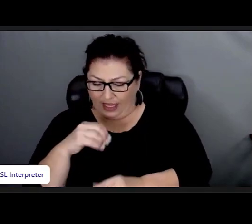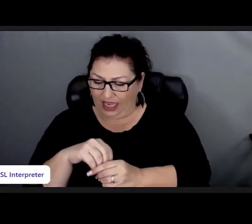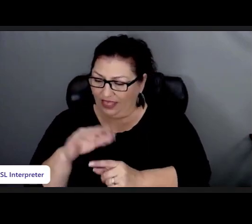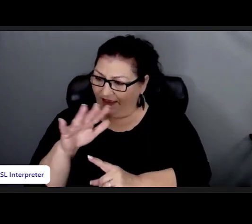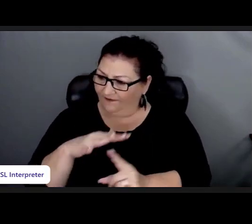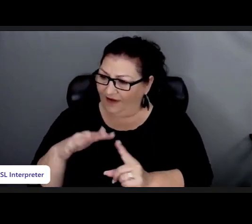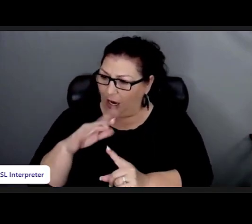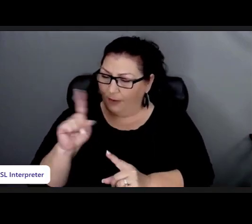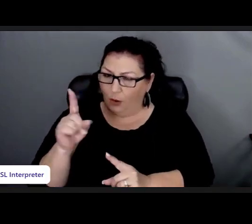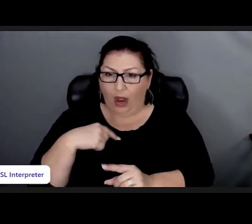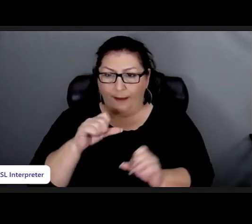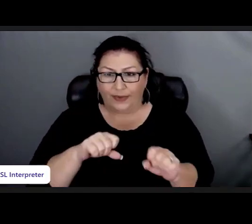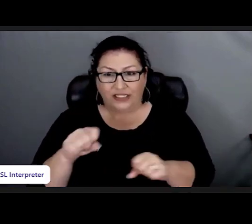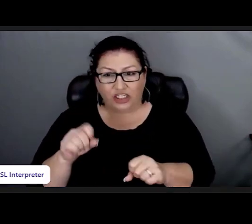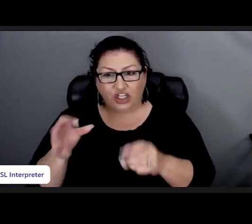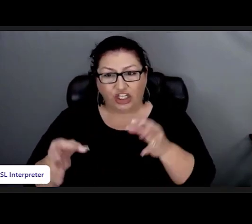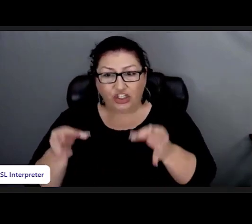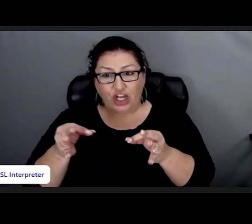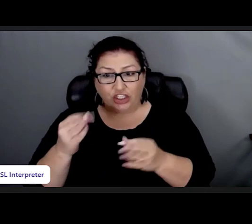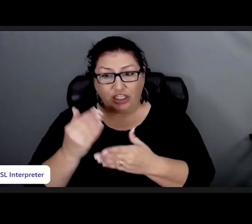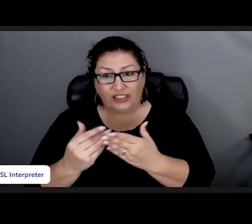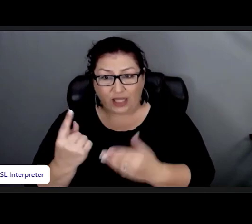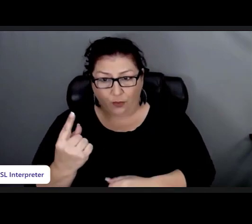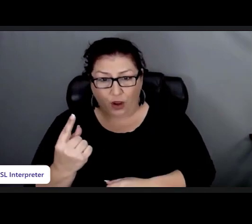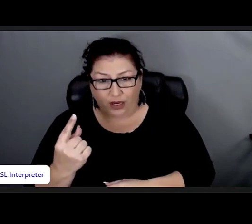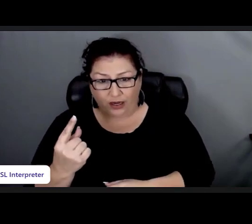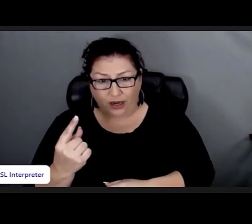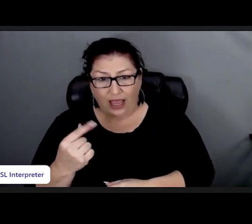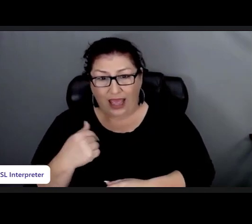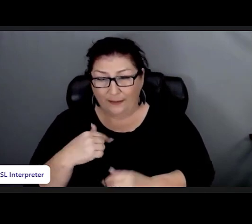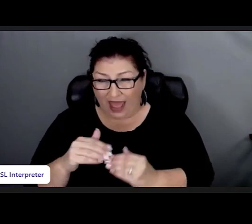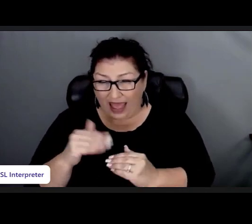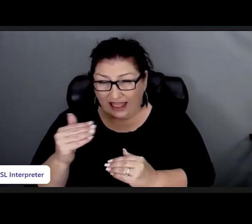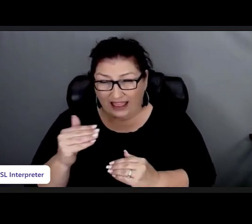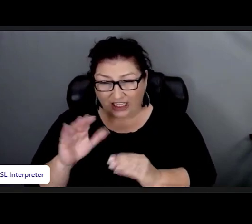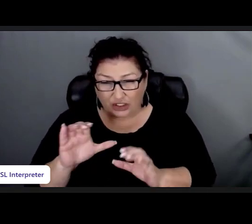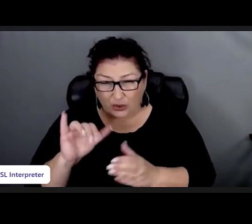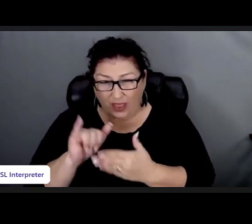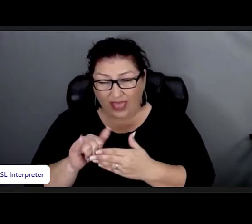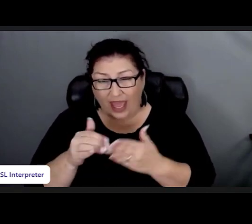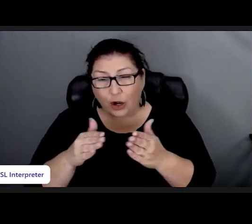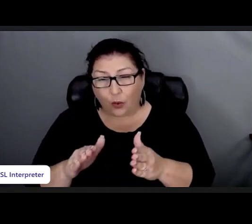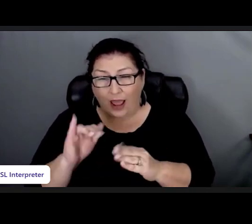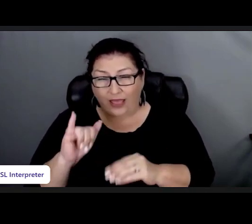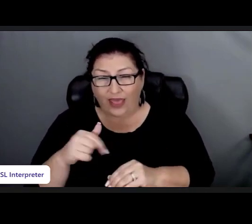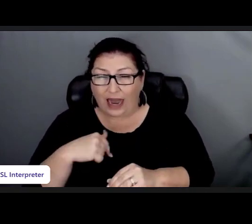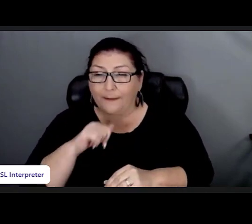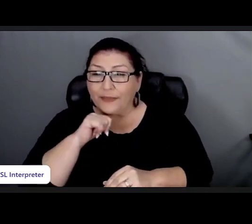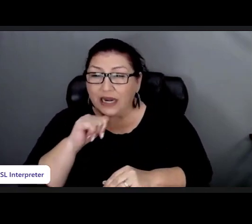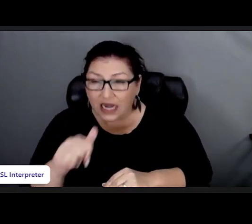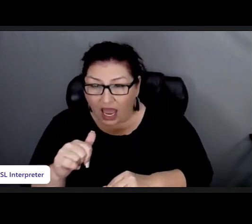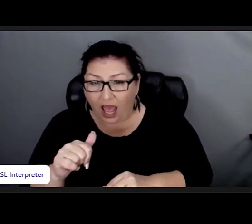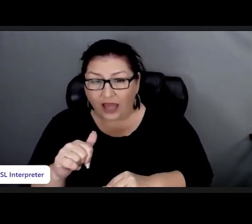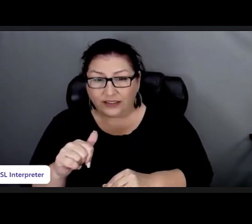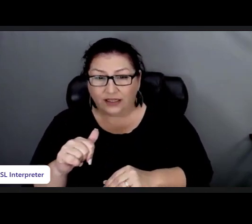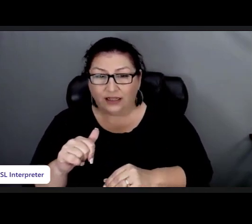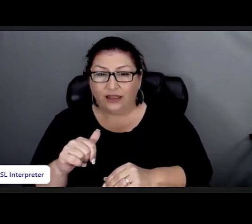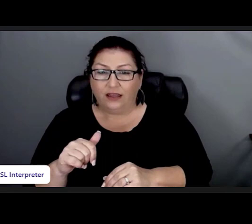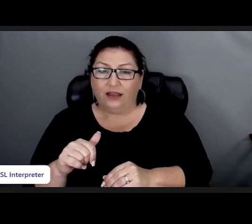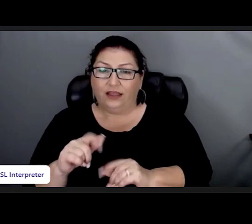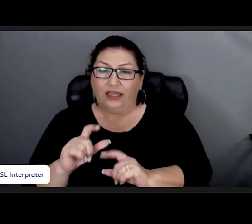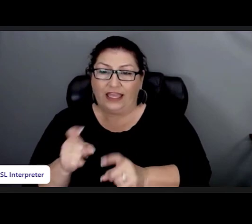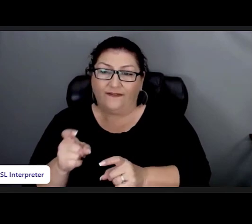am potentially judging someone, am I at least doing that in a way that I am not rendering them